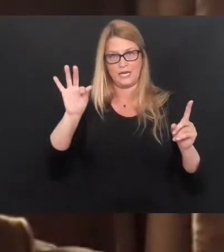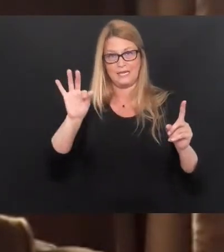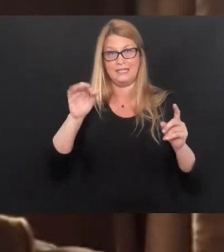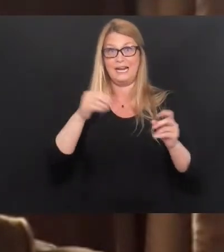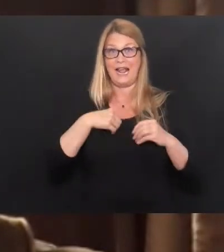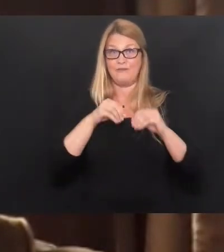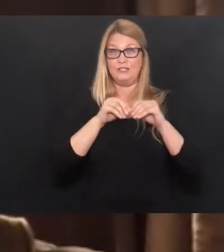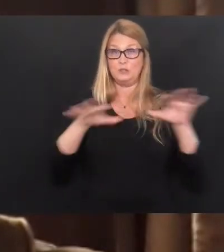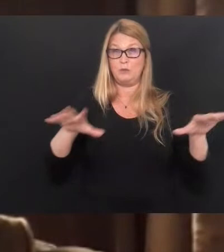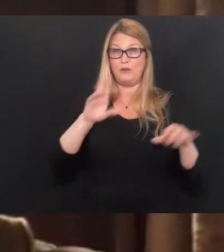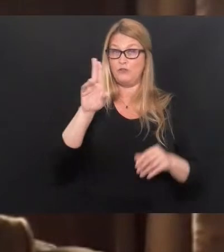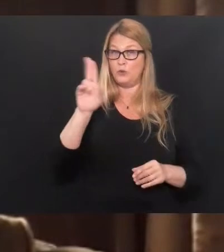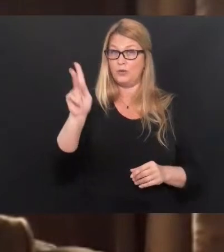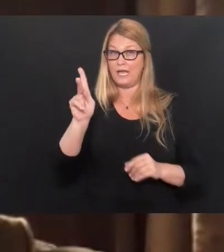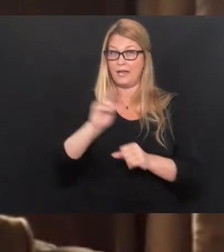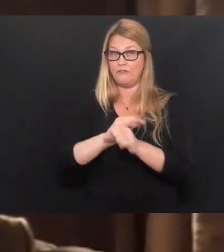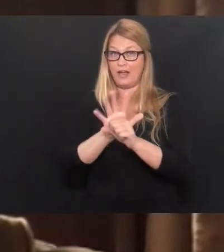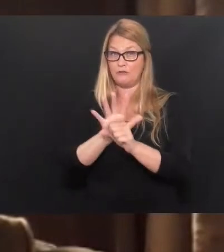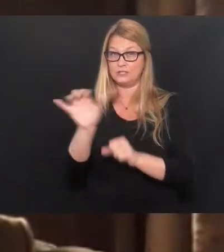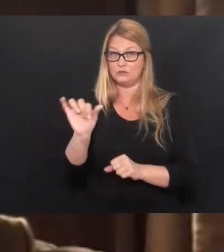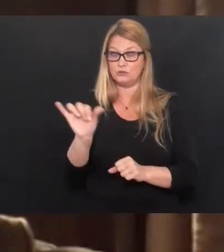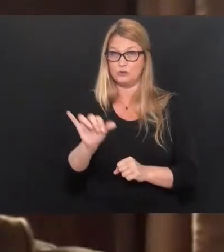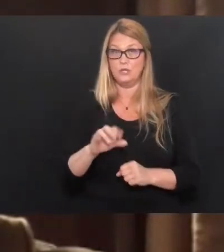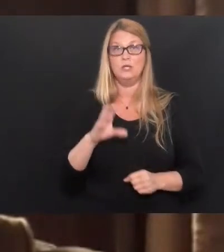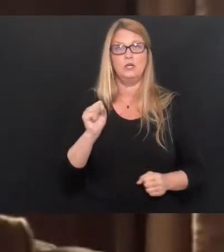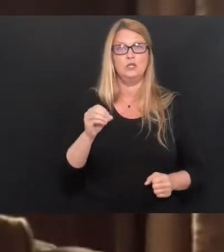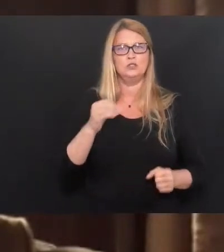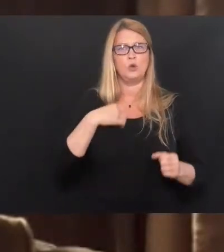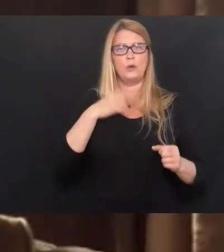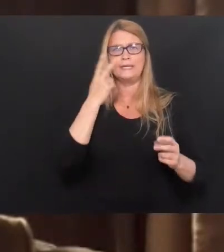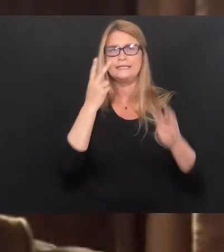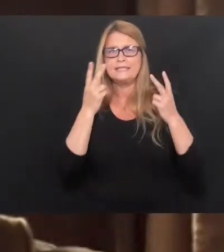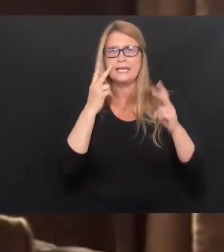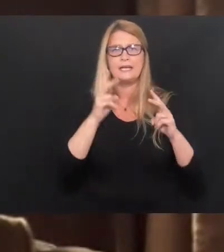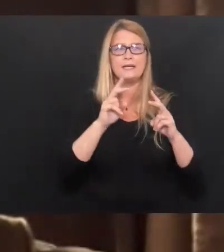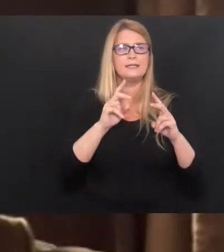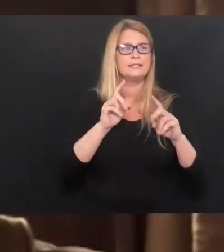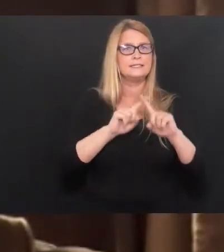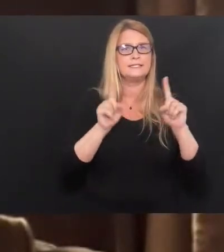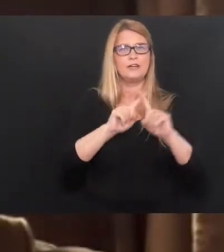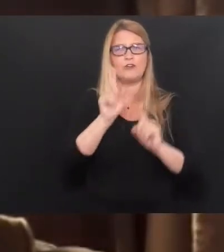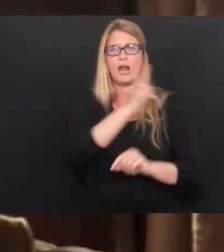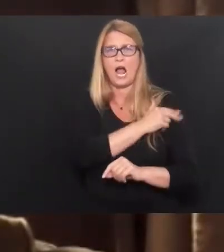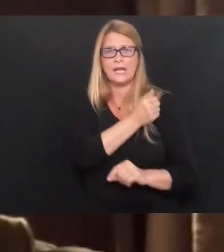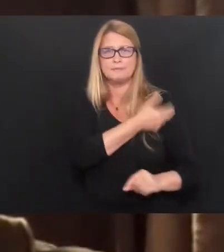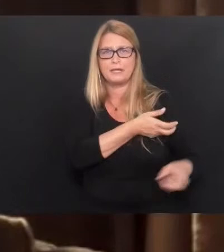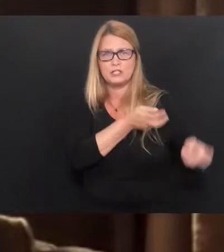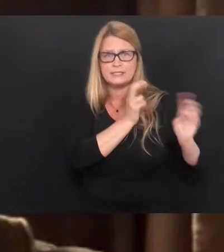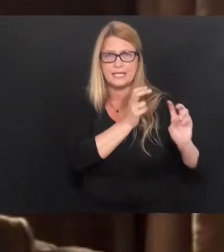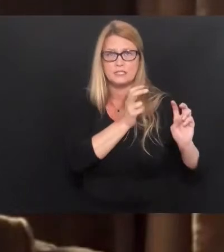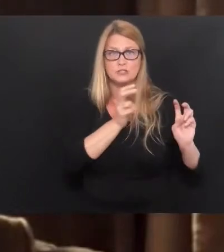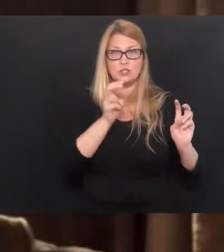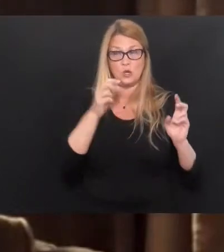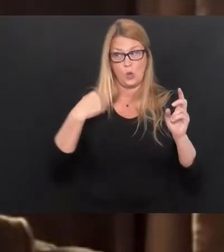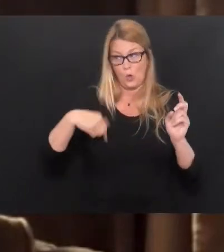Kingdom variant virus. When we look at hospitalizations, we have stayed relatively steady for the last